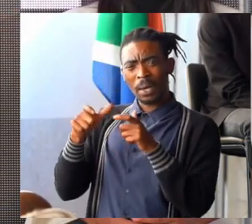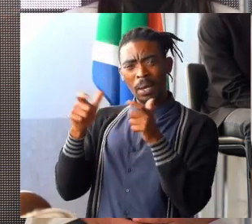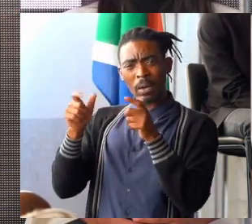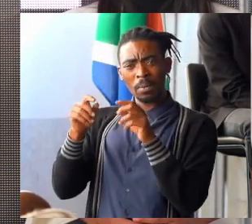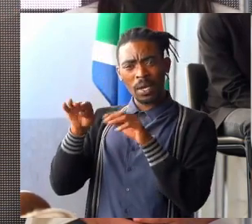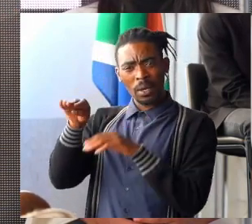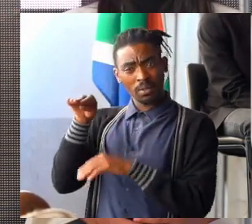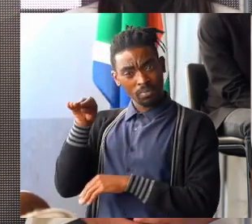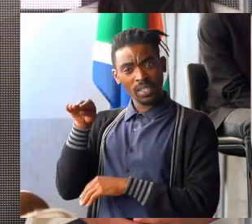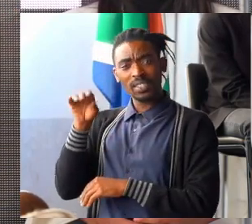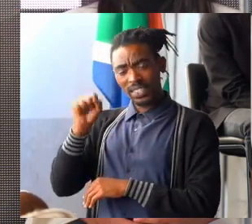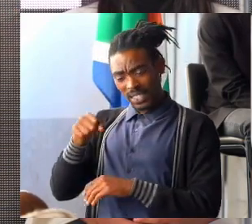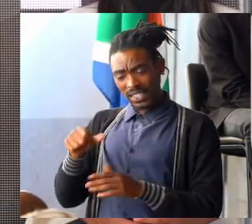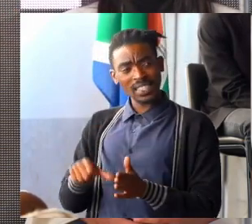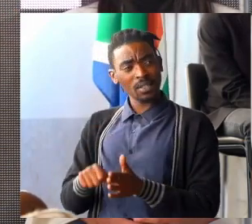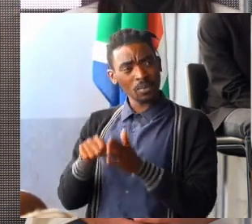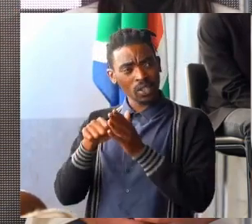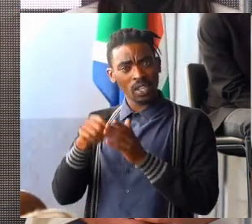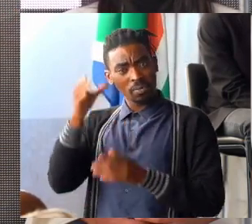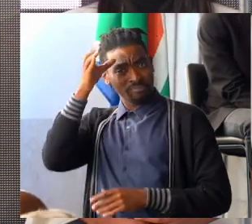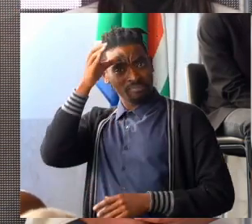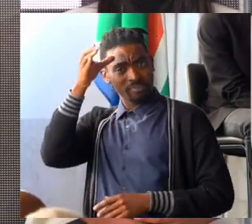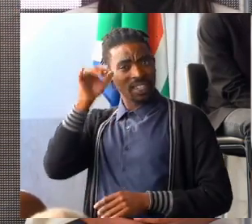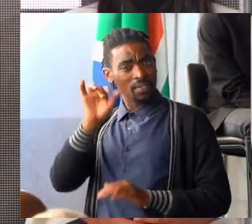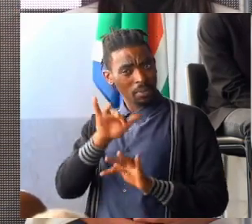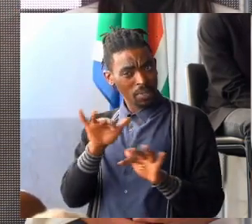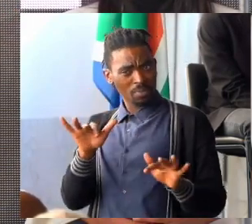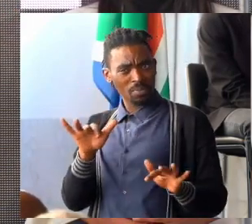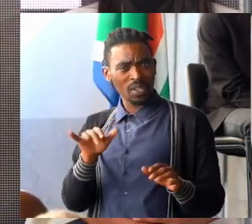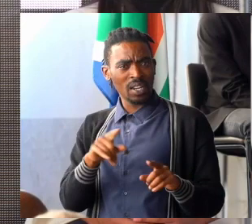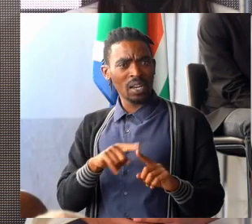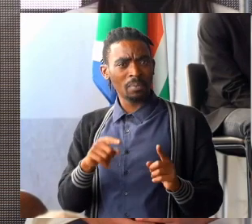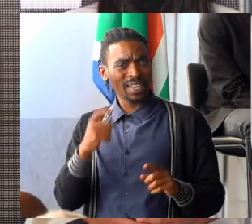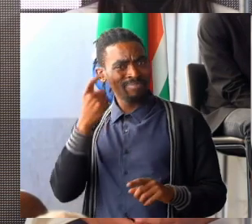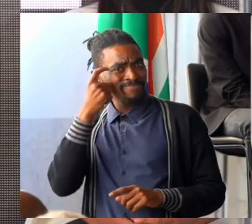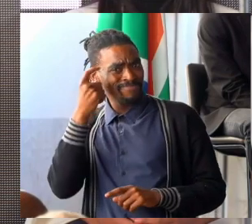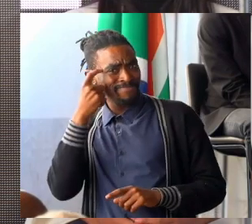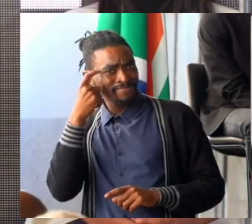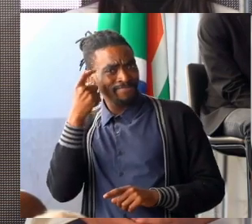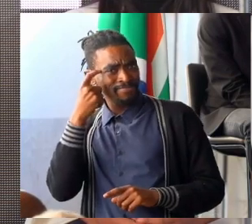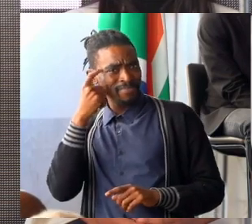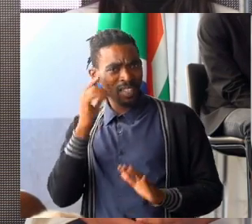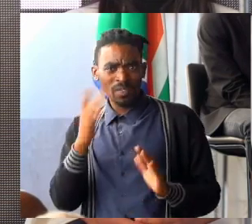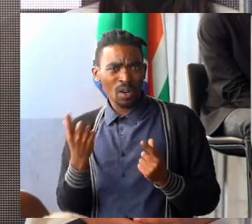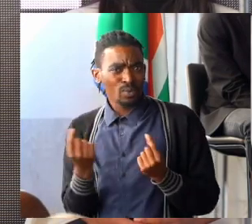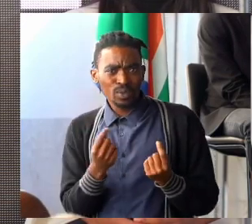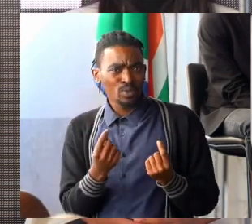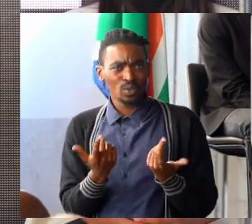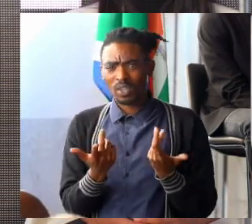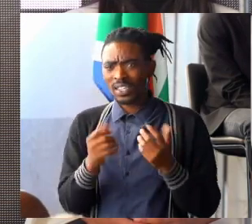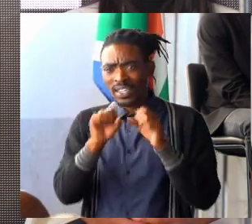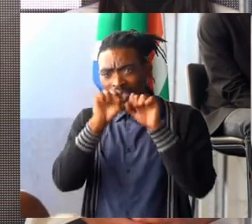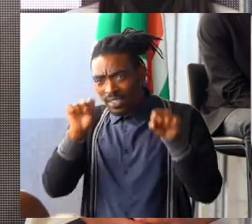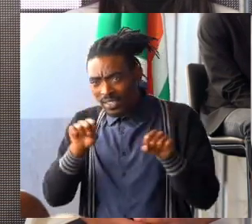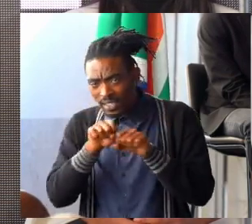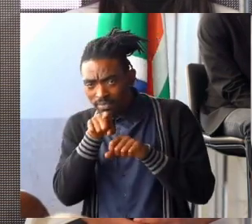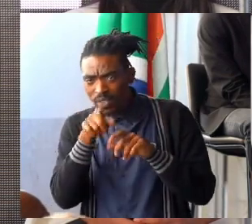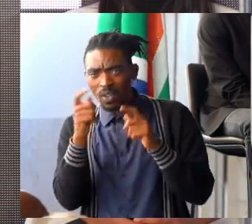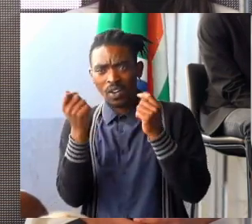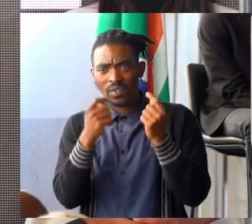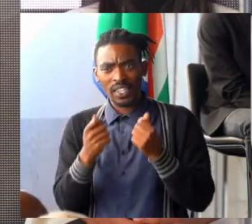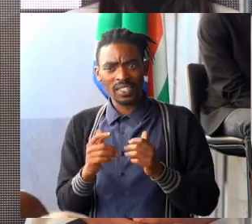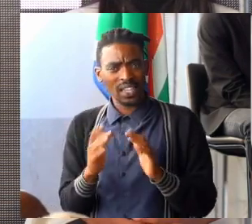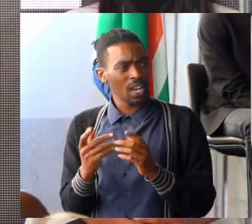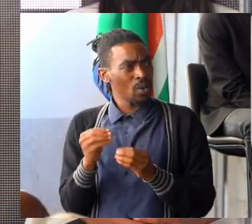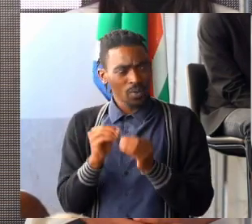things are important for the clever people. But I can tell you there is no amount of tinkering with monetary policy that will create an economy in a municipality